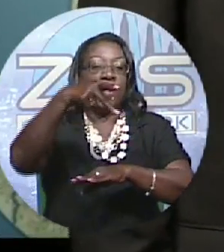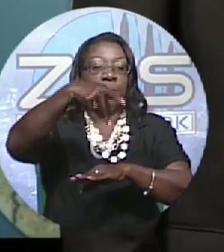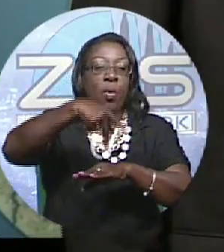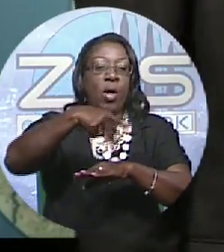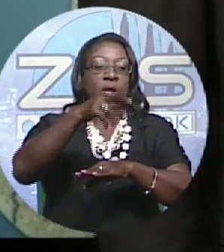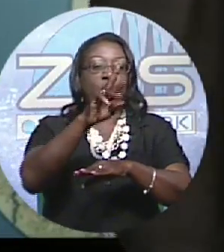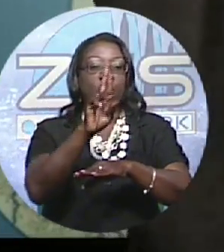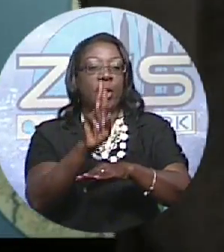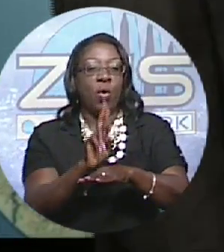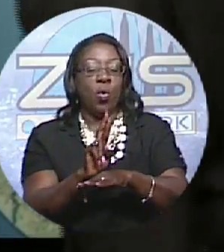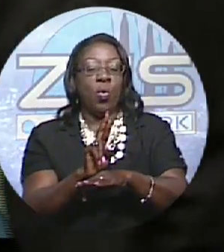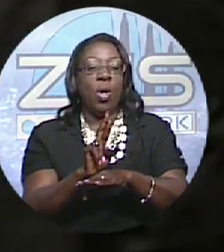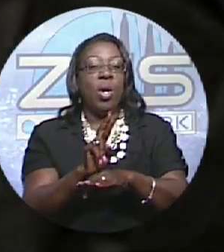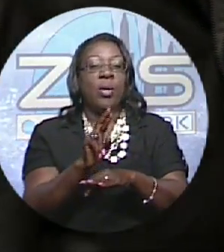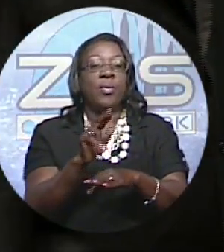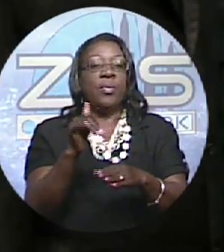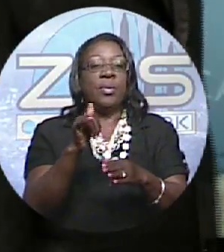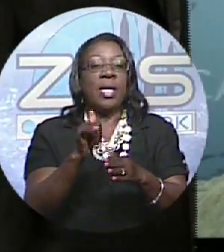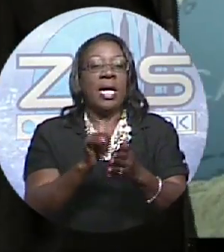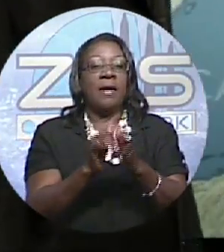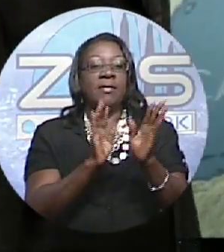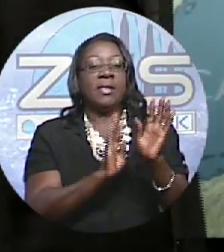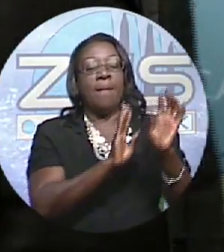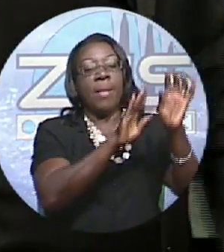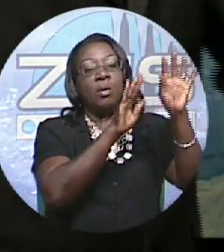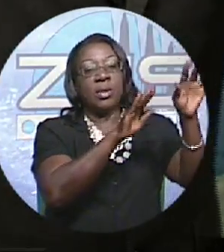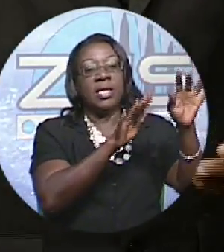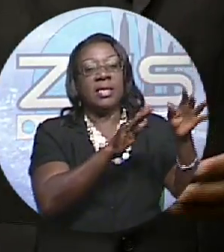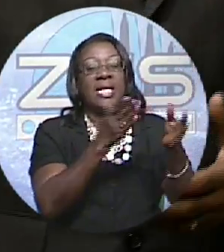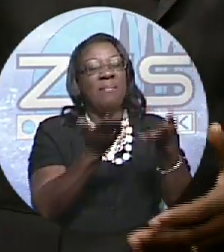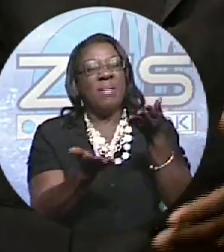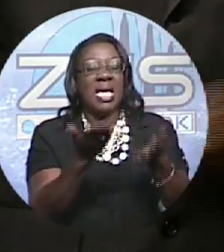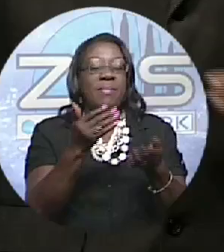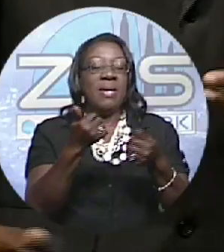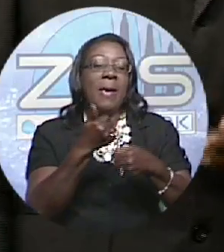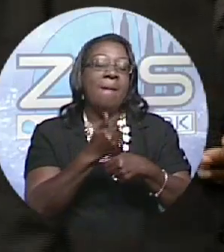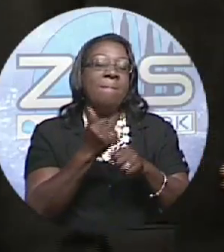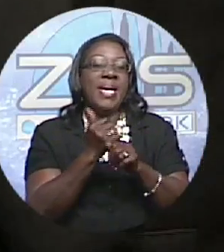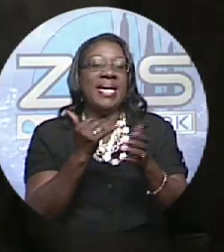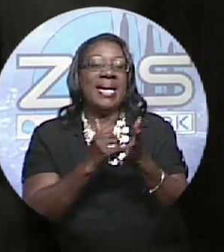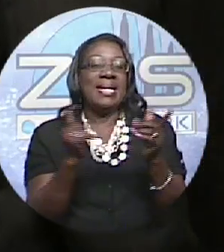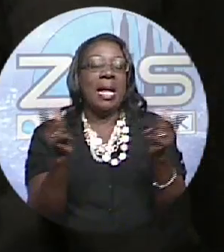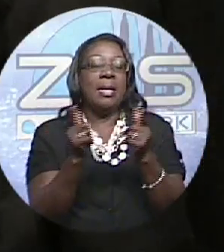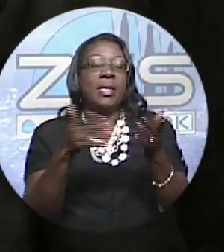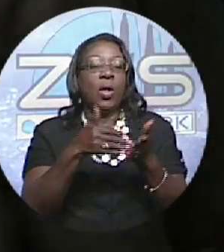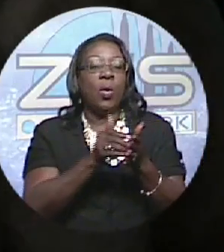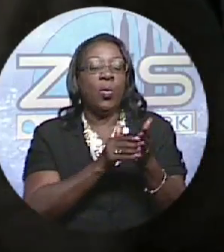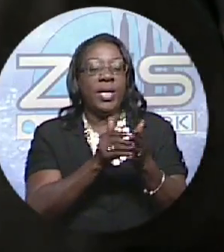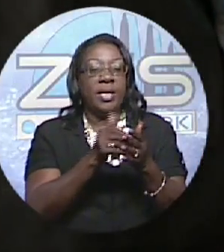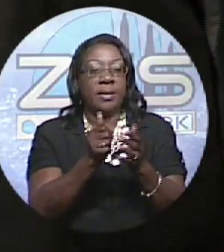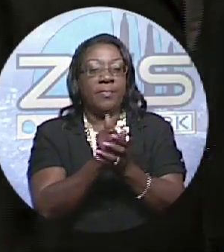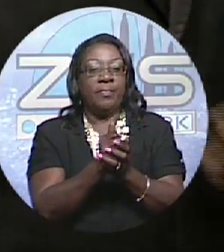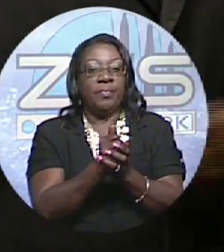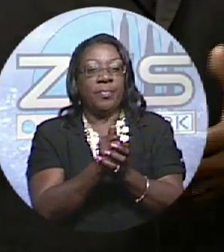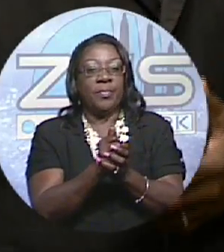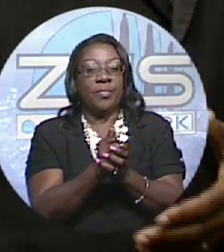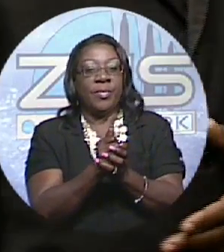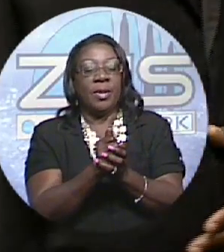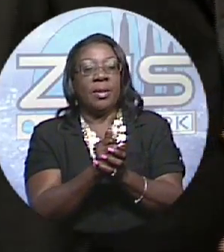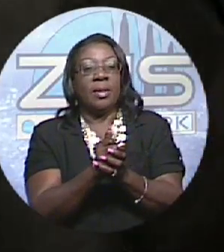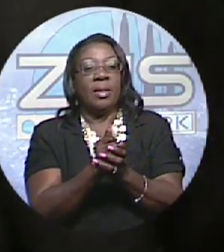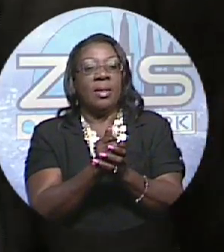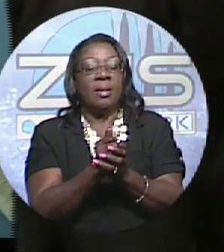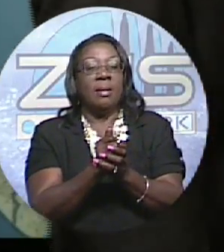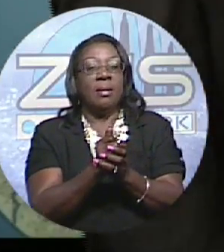some mountainous terrain, as well as Hispaniola. We're expecting it to interact with those. We're hoping that it does quite a bit of interaction with that. That will weaken the